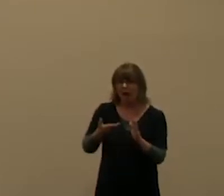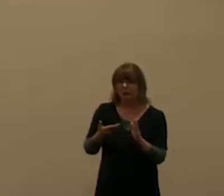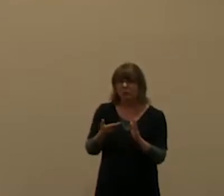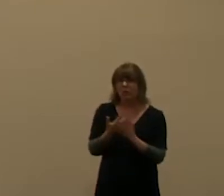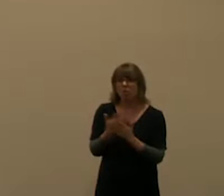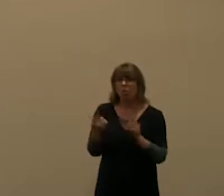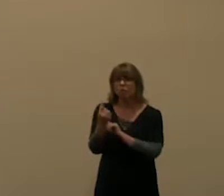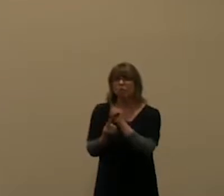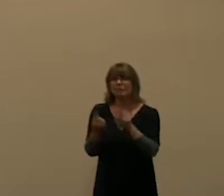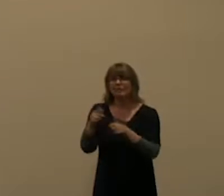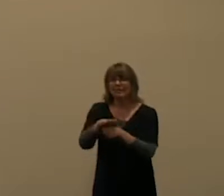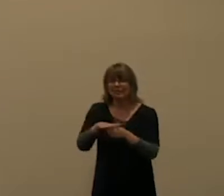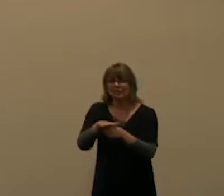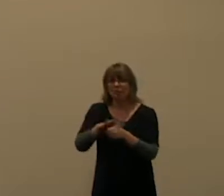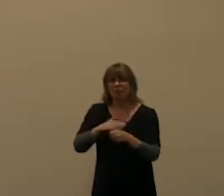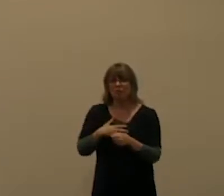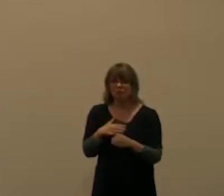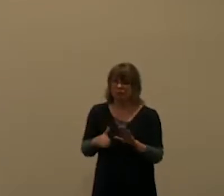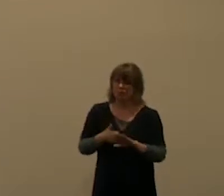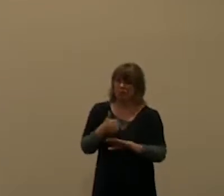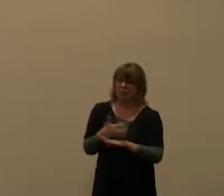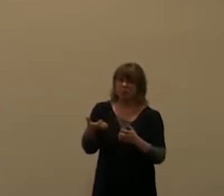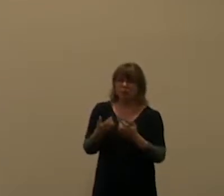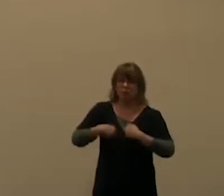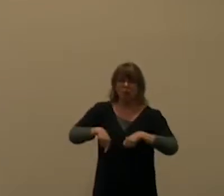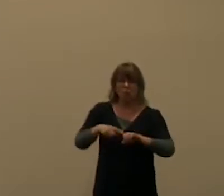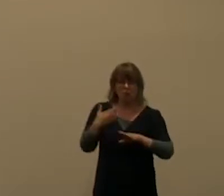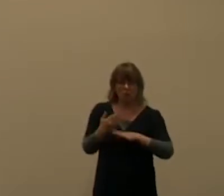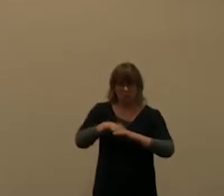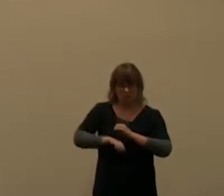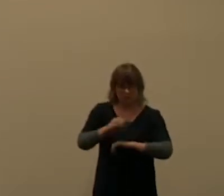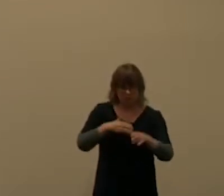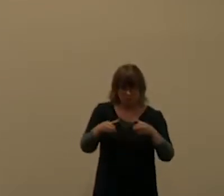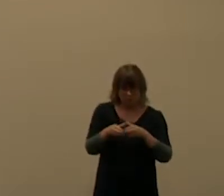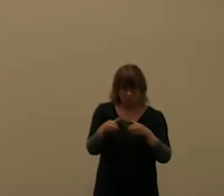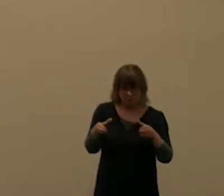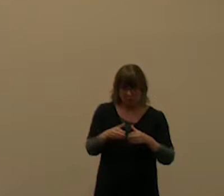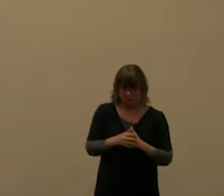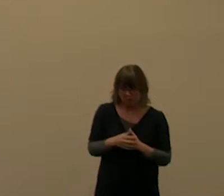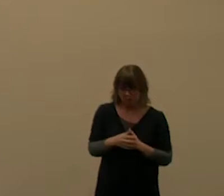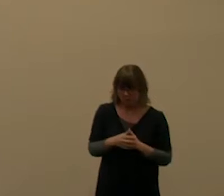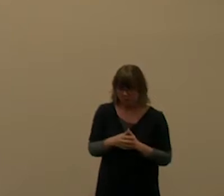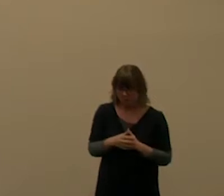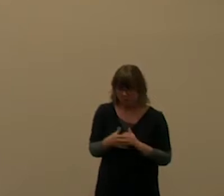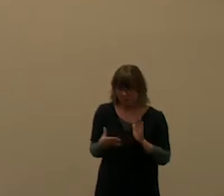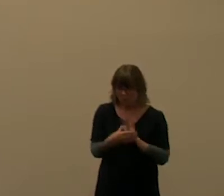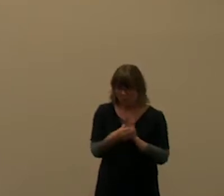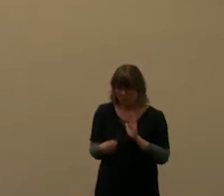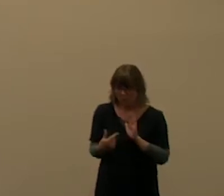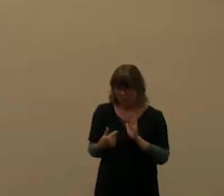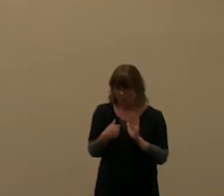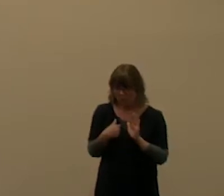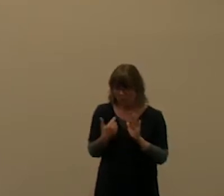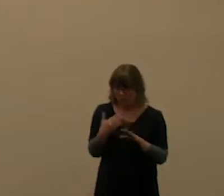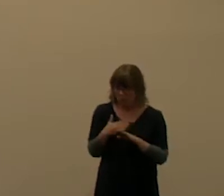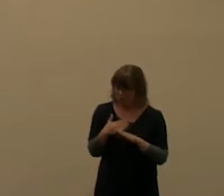of meeting scenarios based on how we work within an organization. So, for example, if